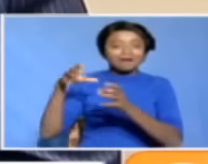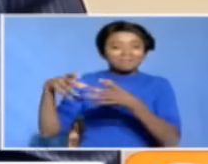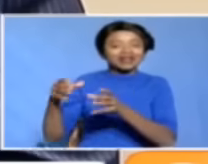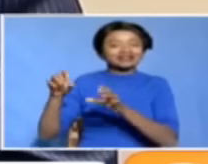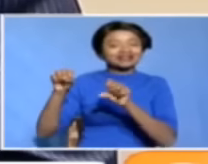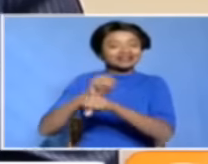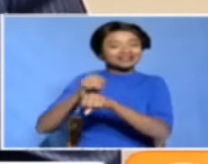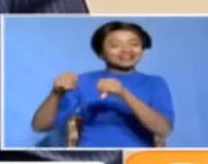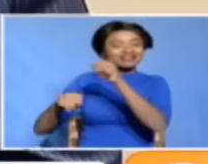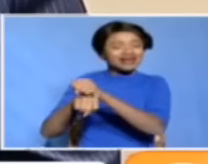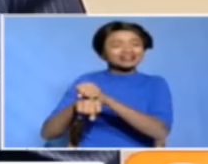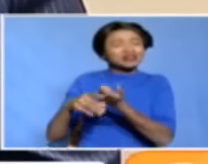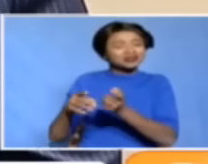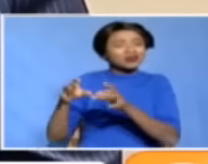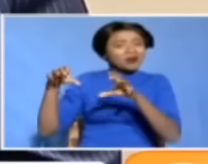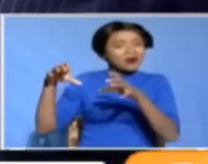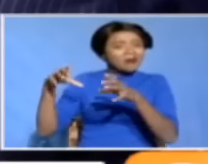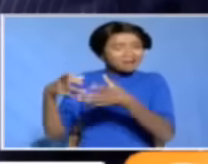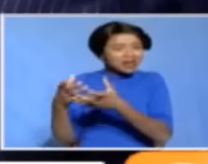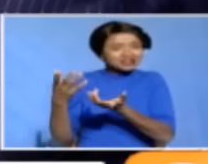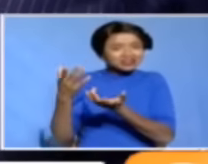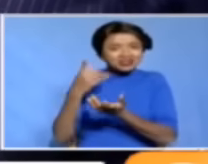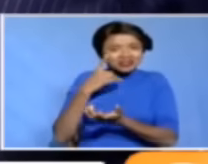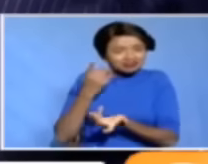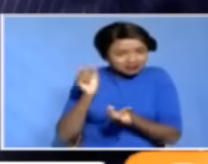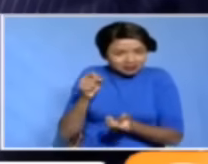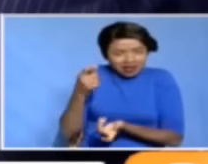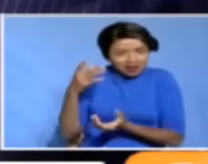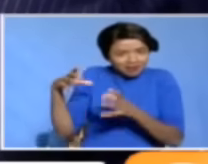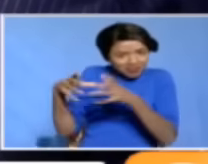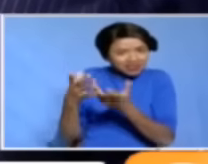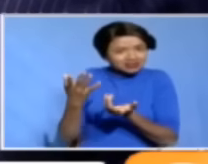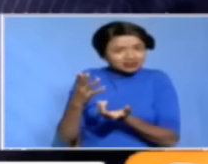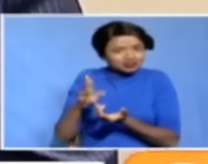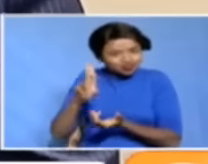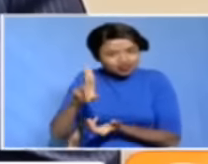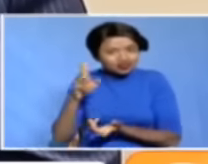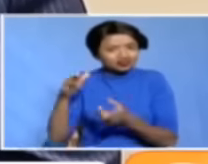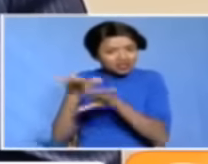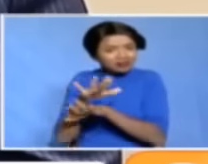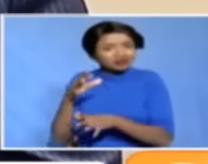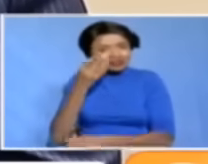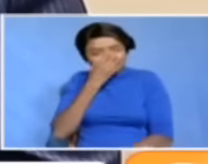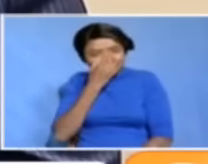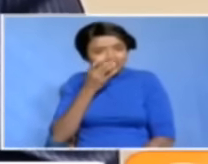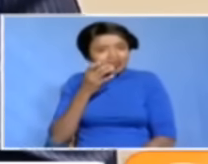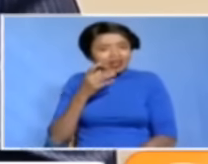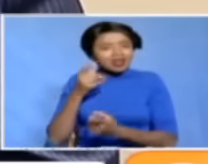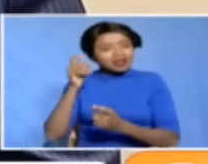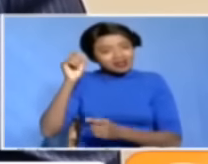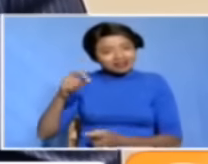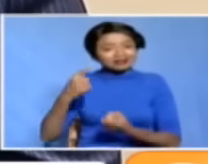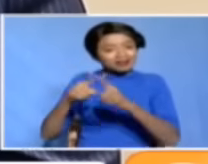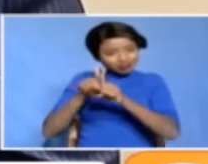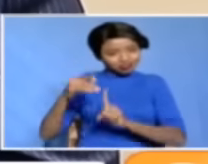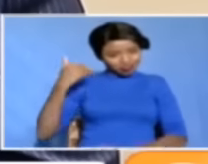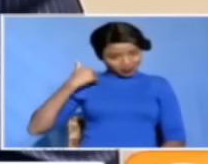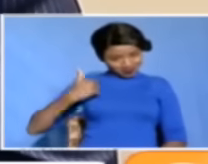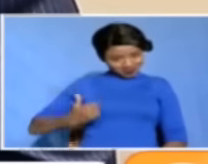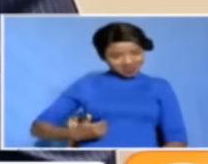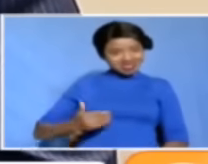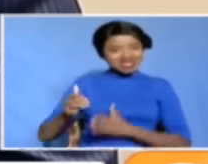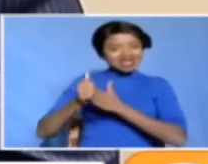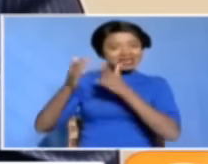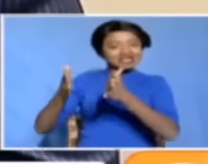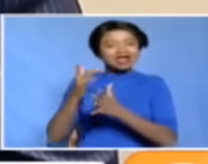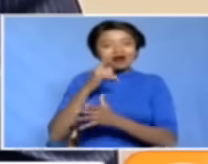Right, the party leader is President Kenyatta, the deputy leader is... No, we have the president with the party leader, we have the deputy with the, who is the leader. I am the leader of majority,